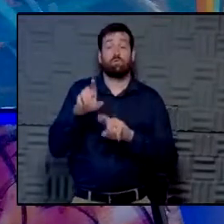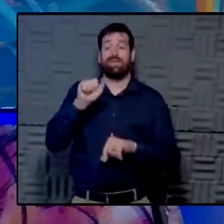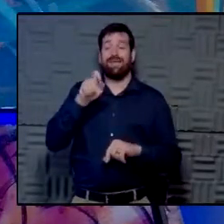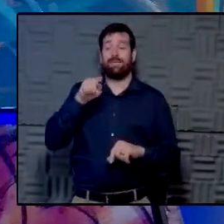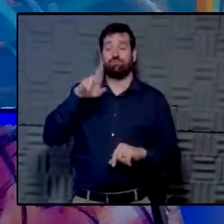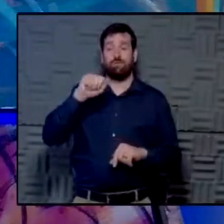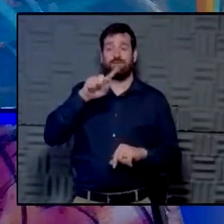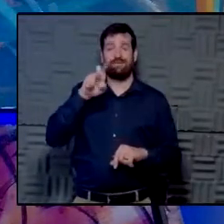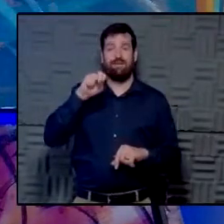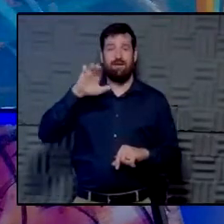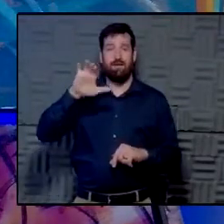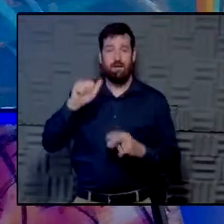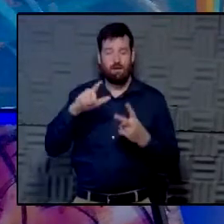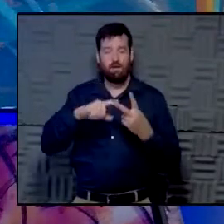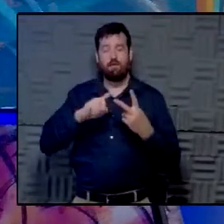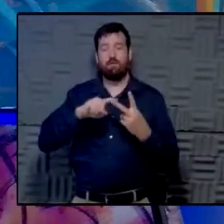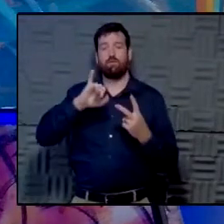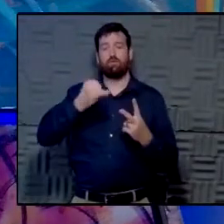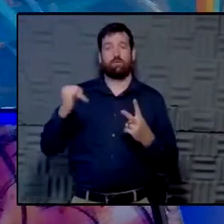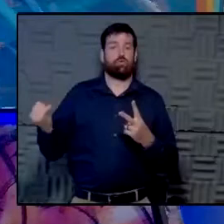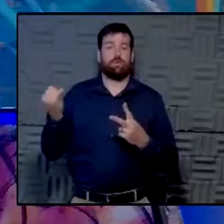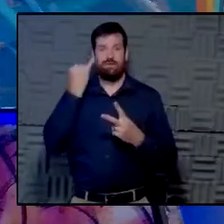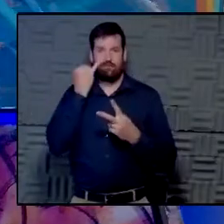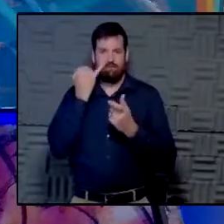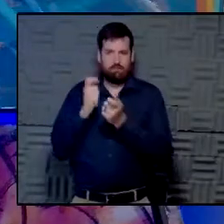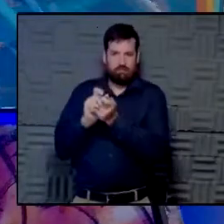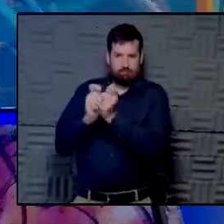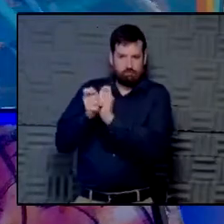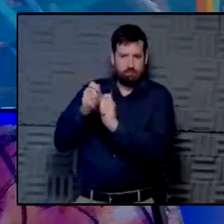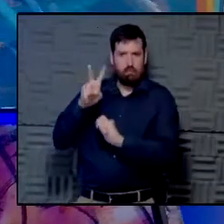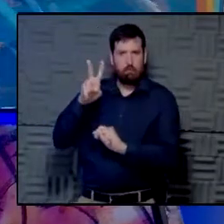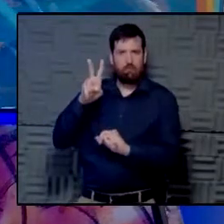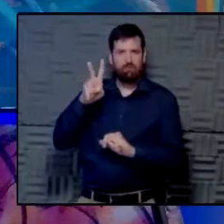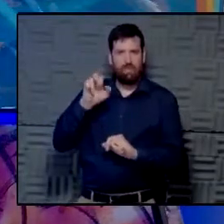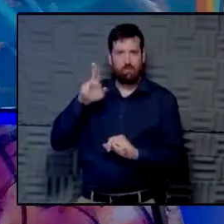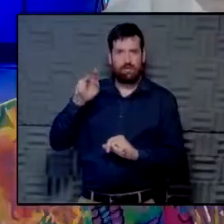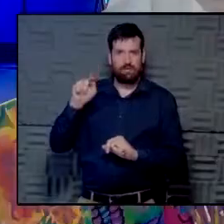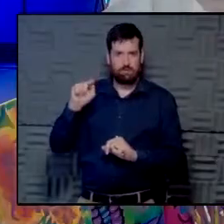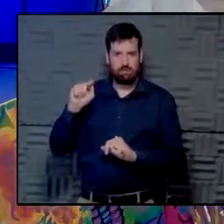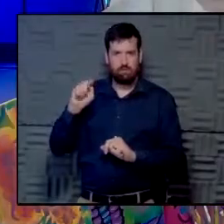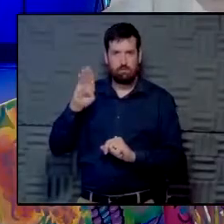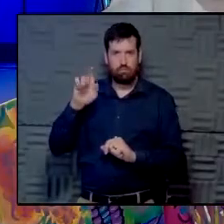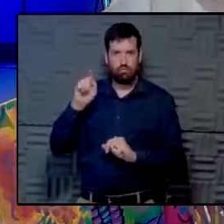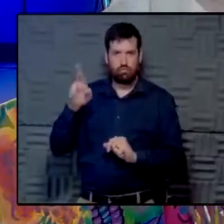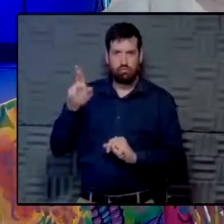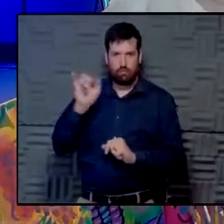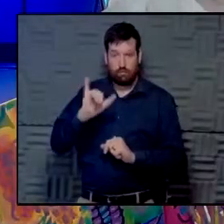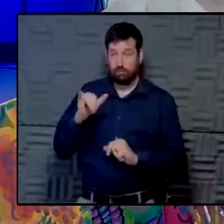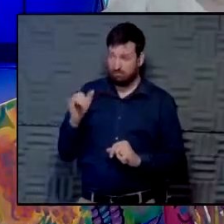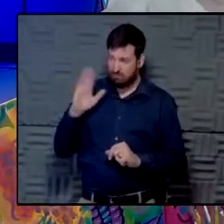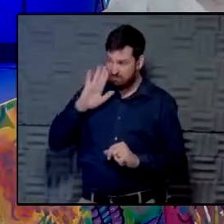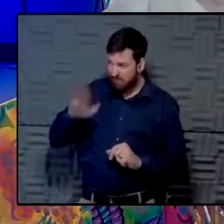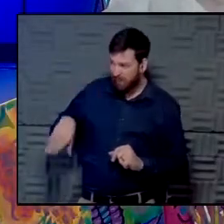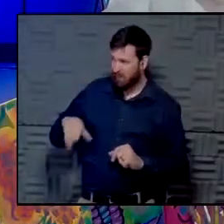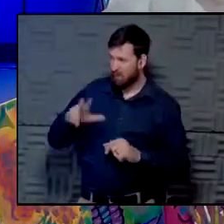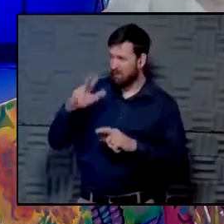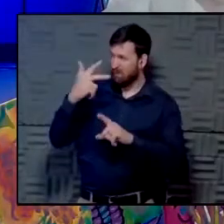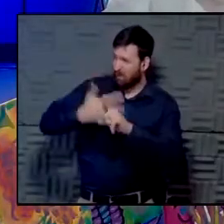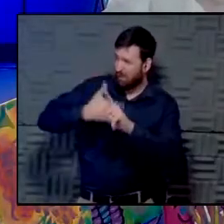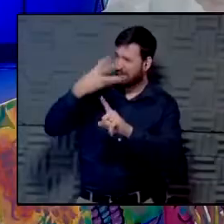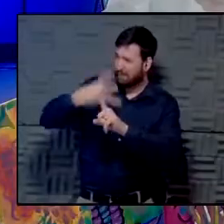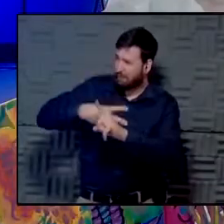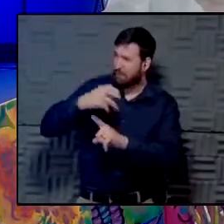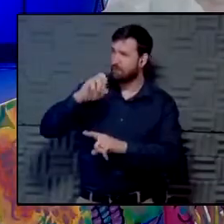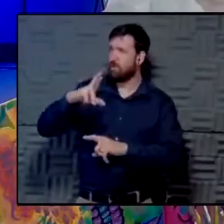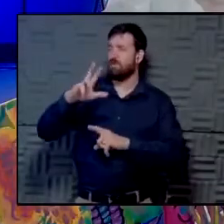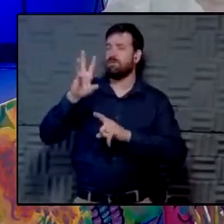or Johnson & Johnson does come out with a pivoted or variant booster as well. Do you think we'll know that in maybe the next 3 to 6 months, or is that more of a 6 to